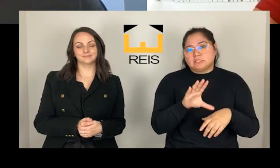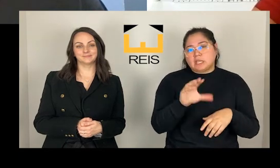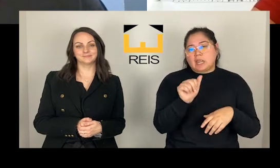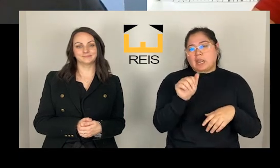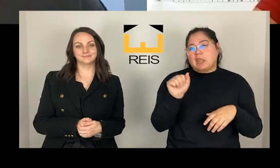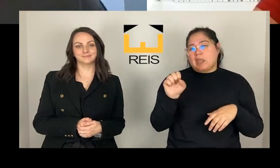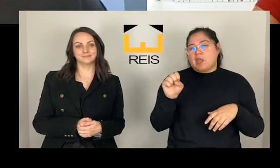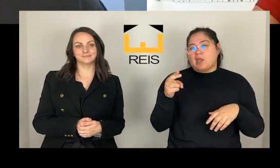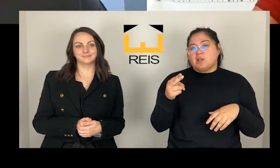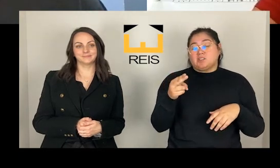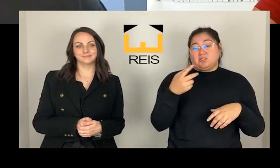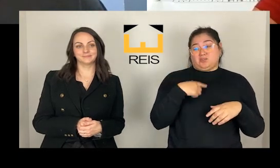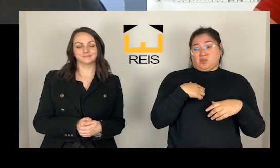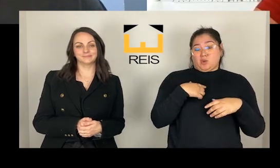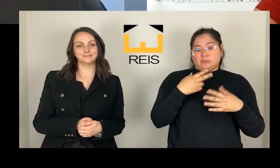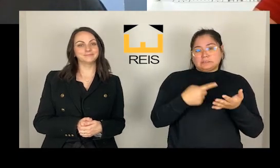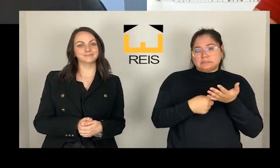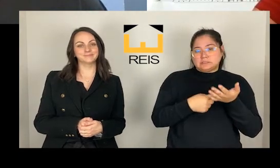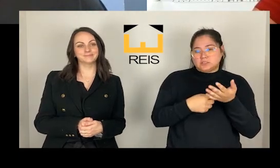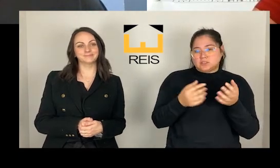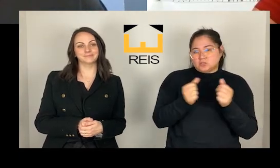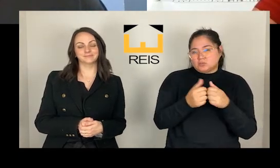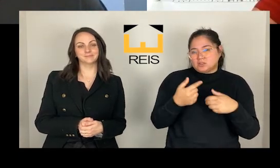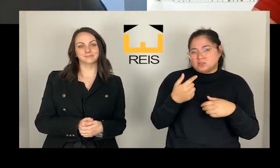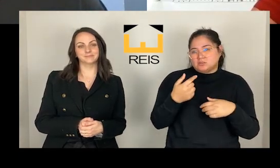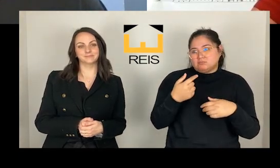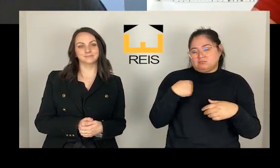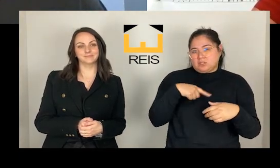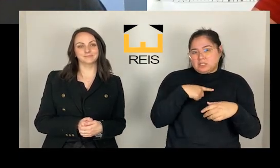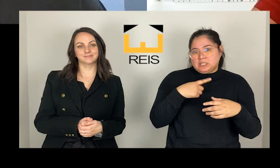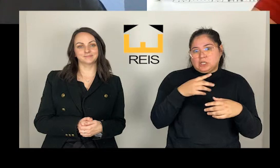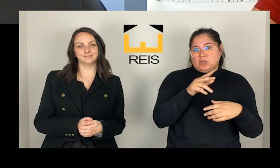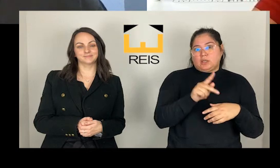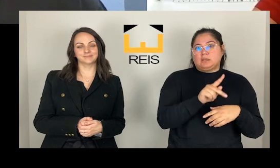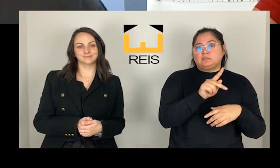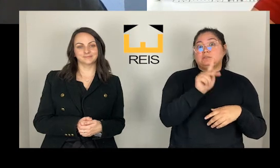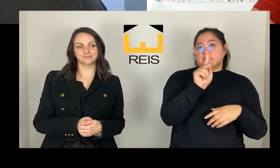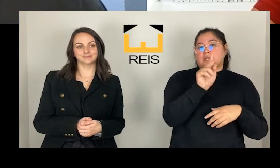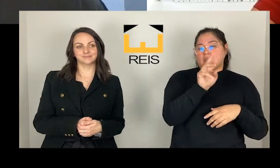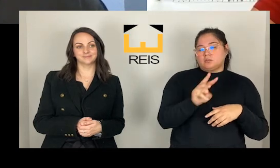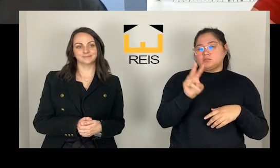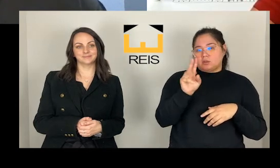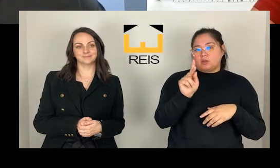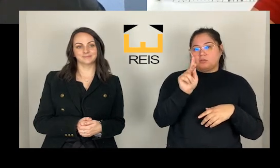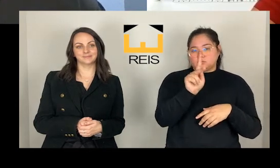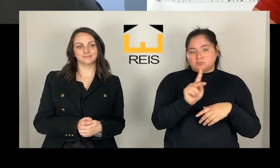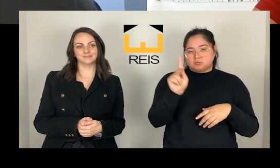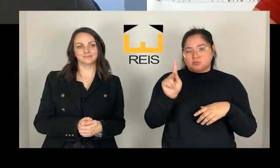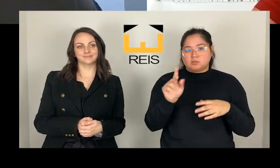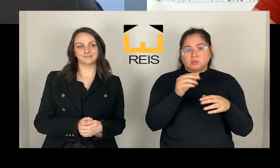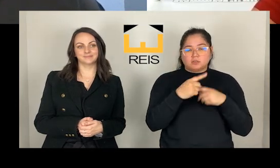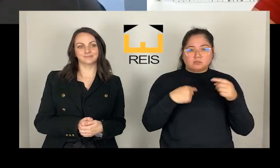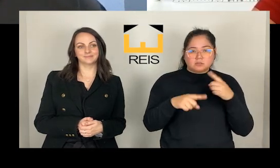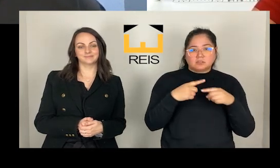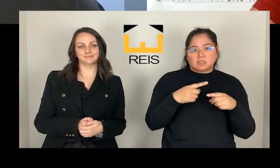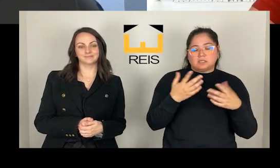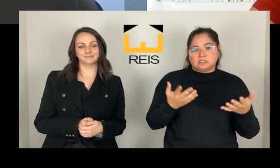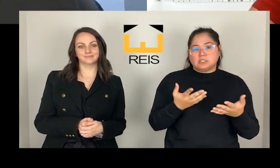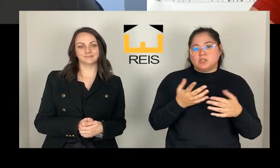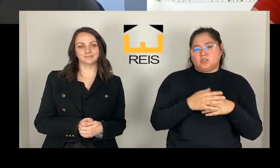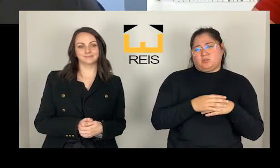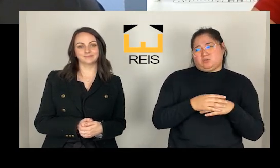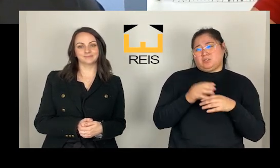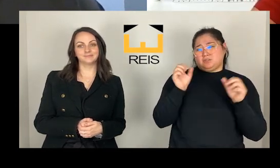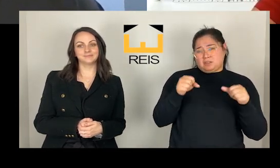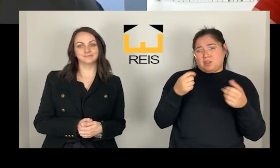to us or to your realtors with your KW signed realtor, and we should be able to help you possibly with negotiating some of that money